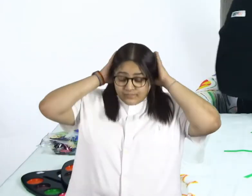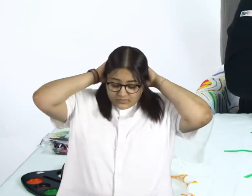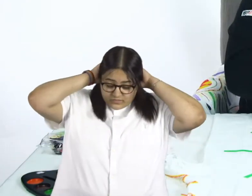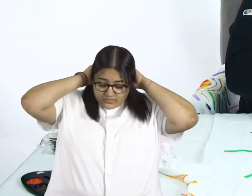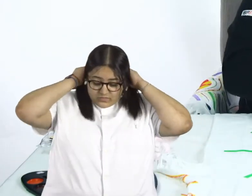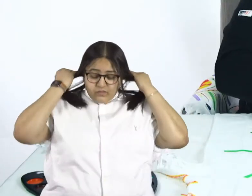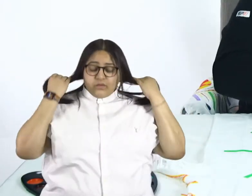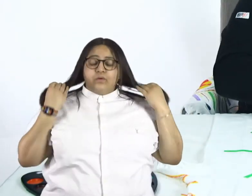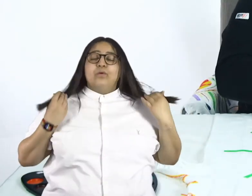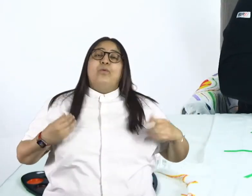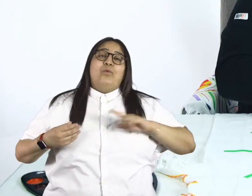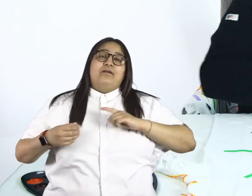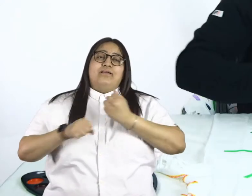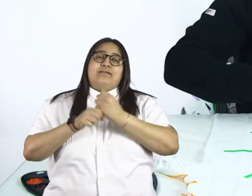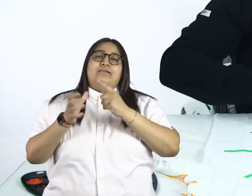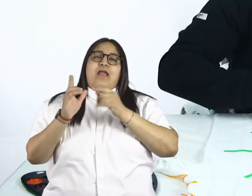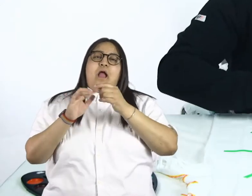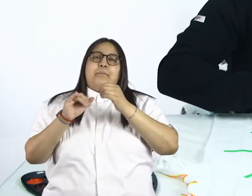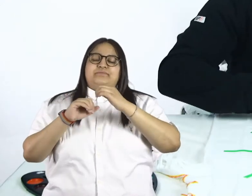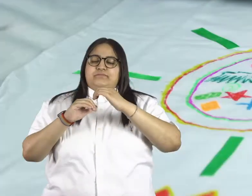gaps.